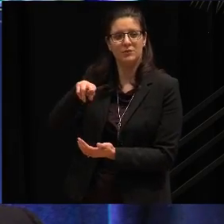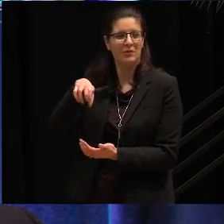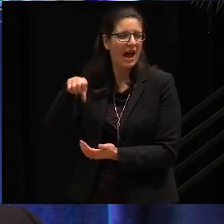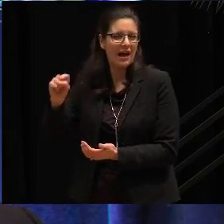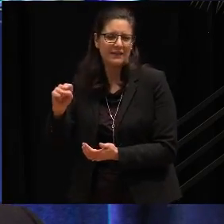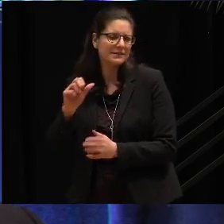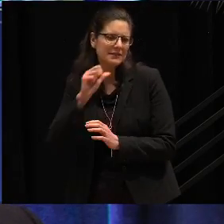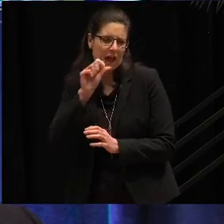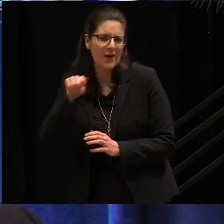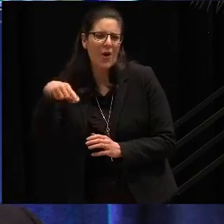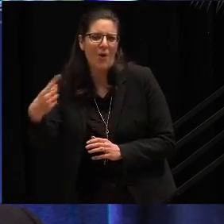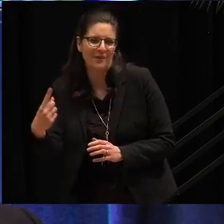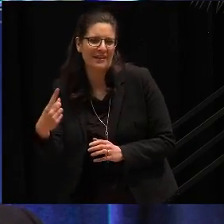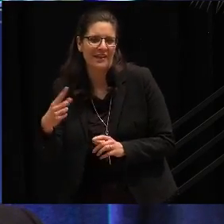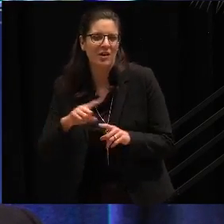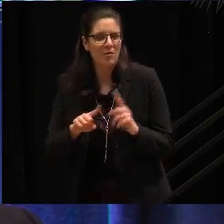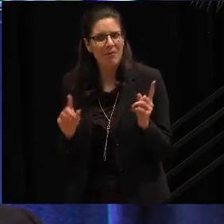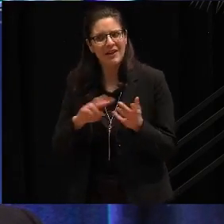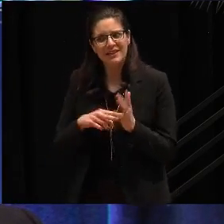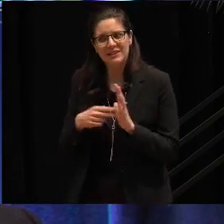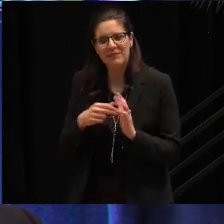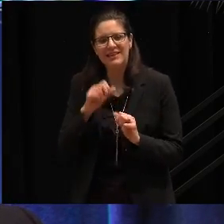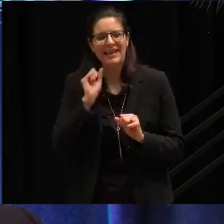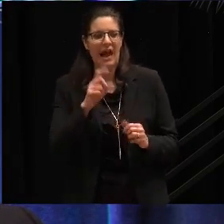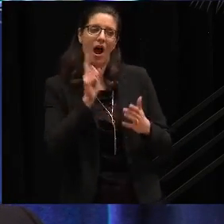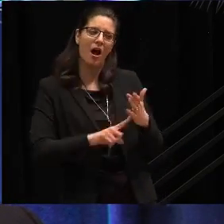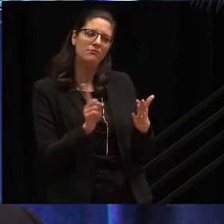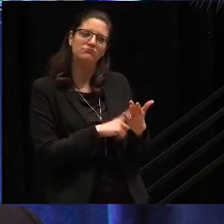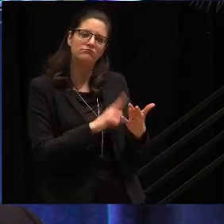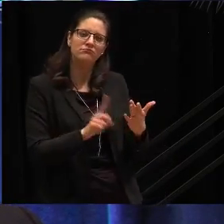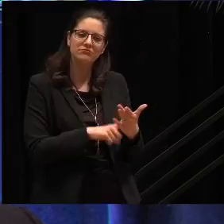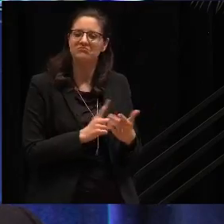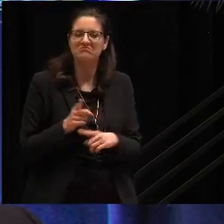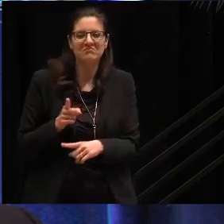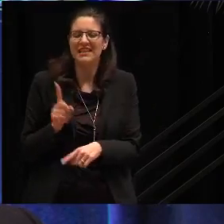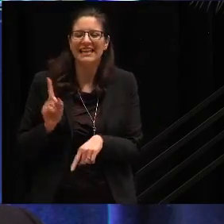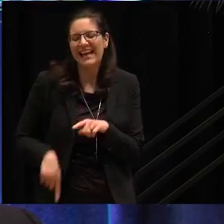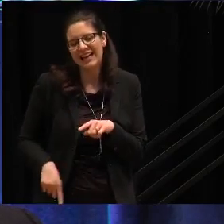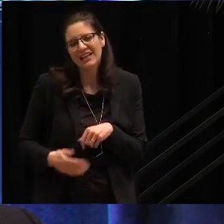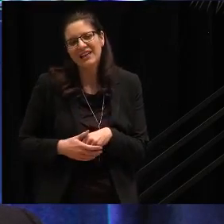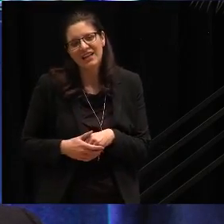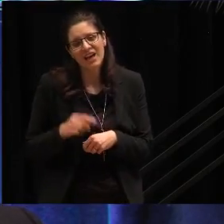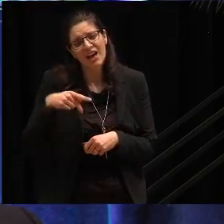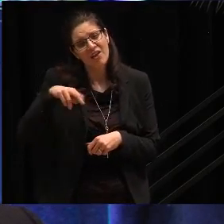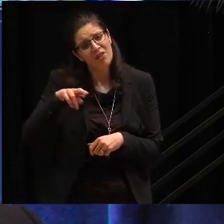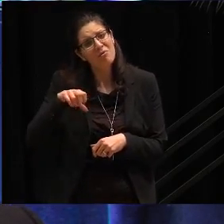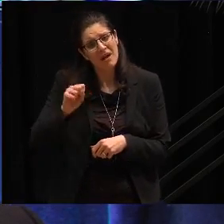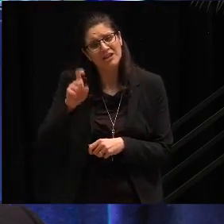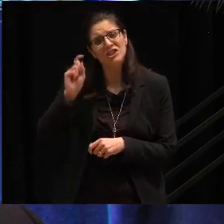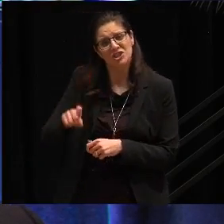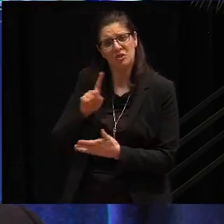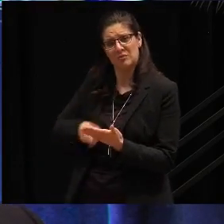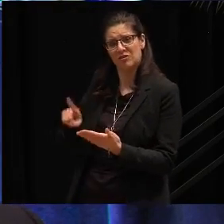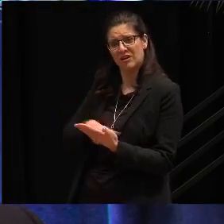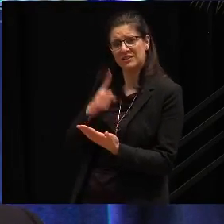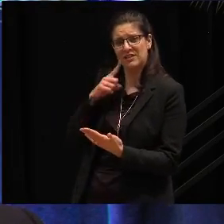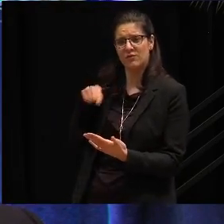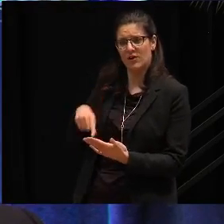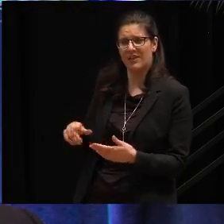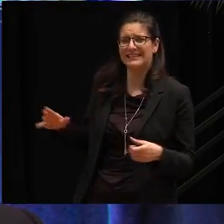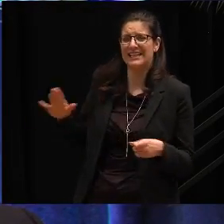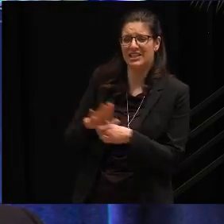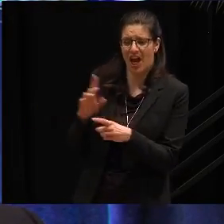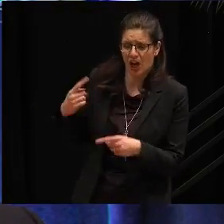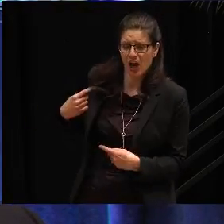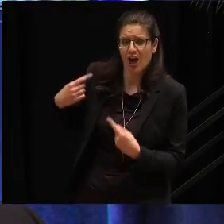But it also doesn't immunize them from criticism. And I think that the press deserves to be criticized for this